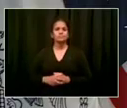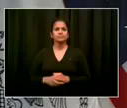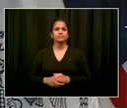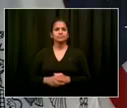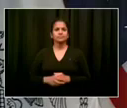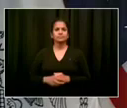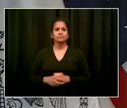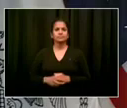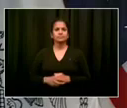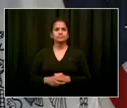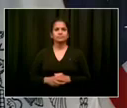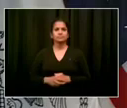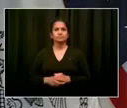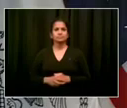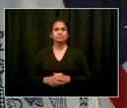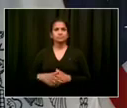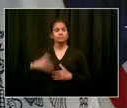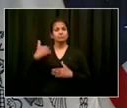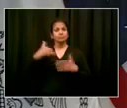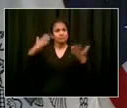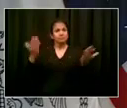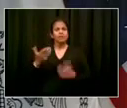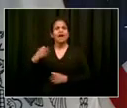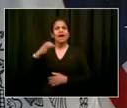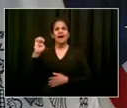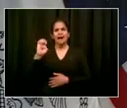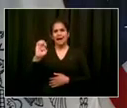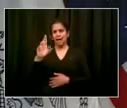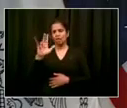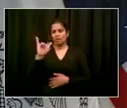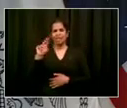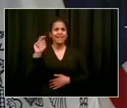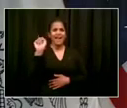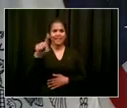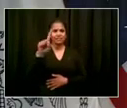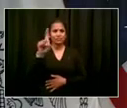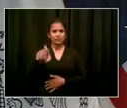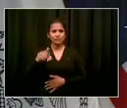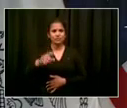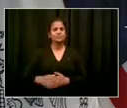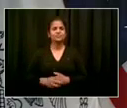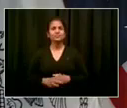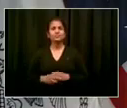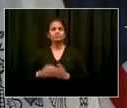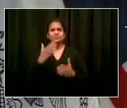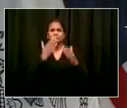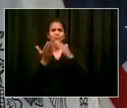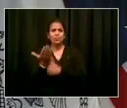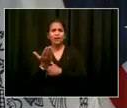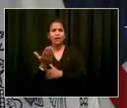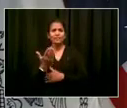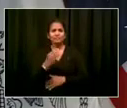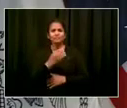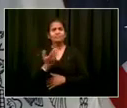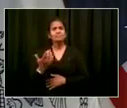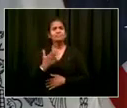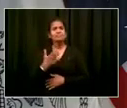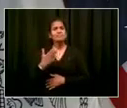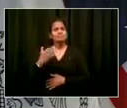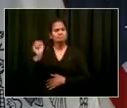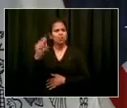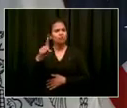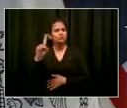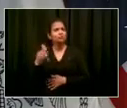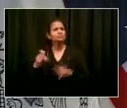Good morning. I have one question about the homeless men who were moved out of the hotel. We understand